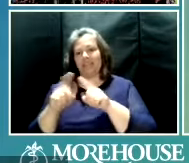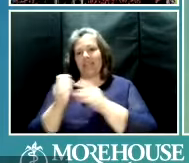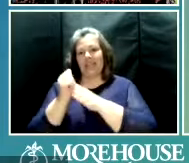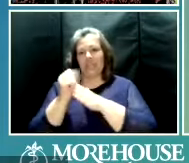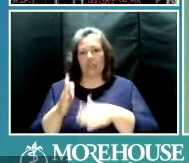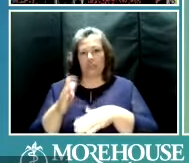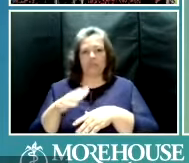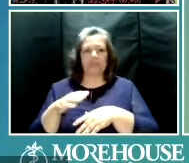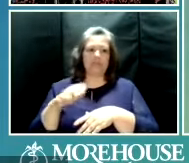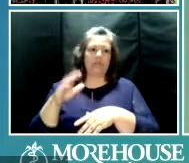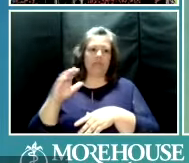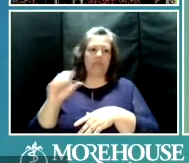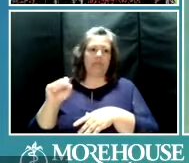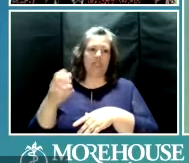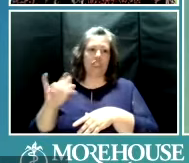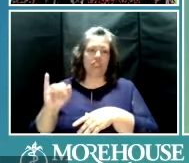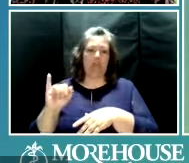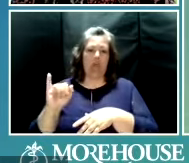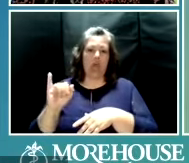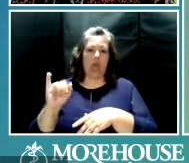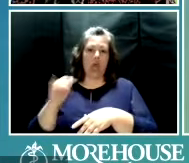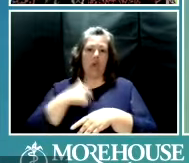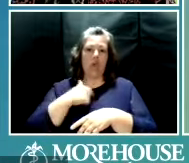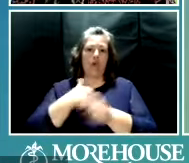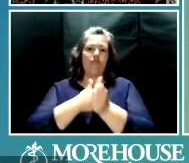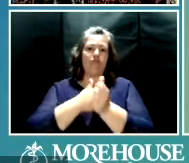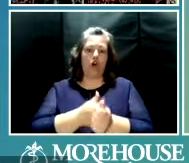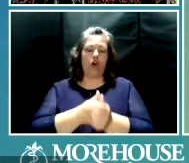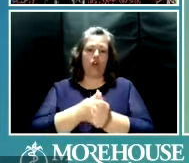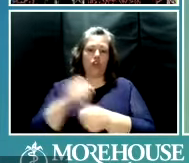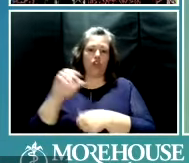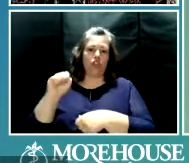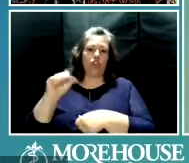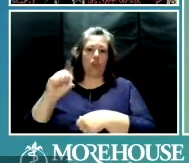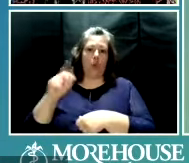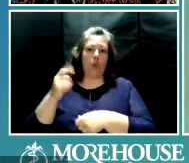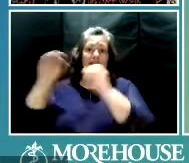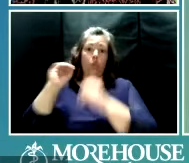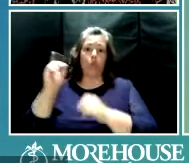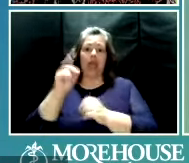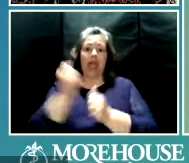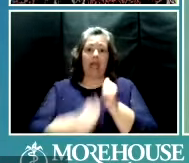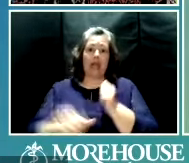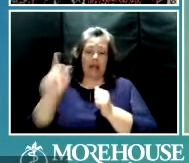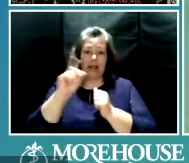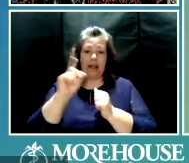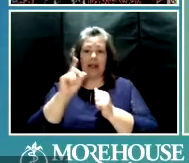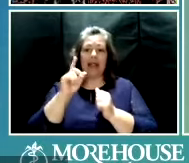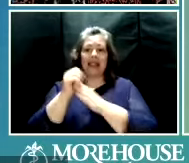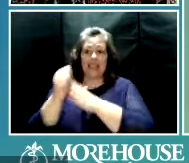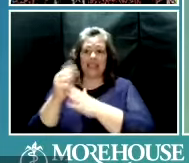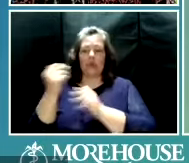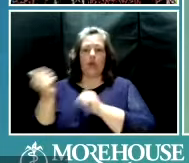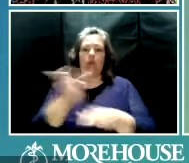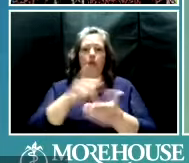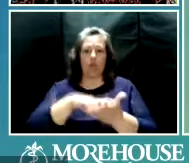In SHLI, we follow a slogan that Dr. Satcher has instilled in us, where everybody leads and everybody learns. And so we make it